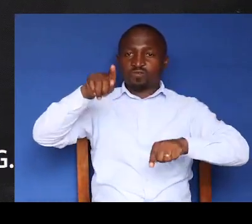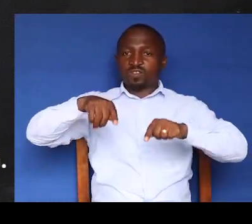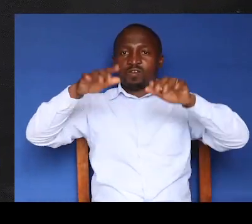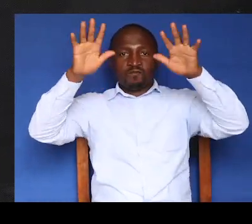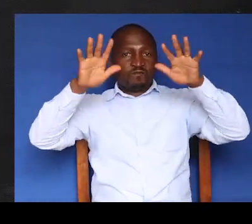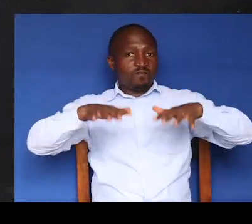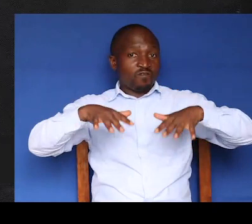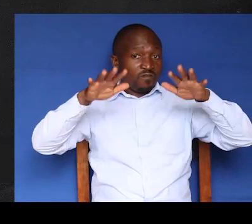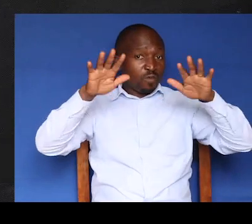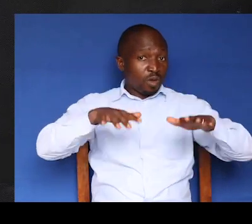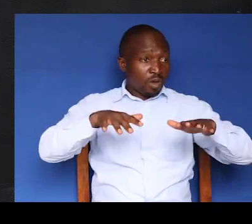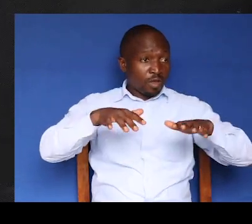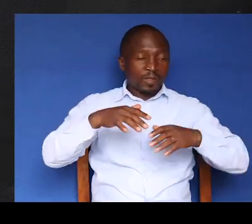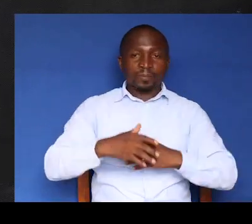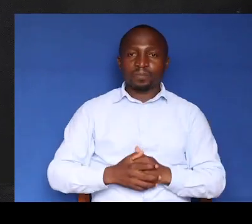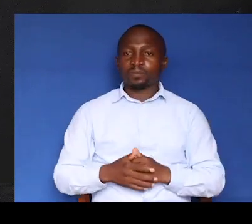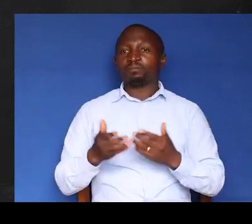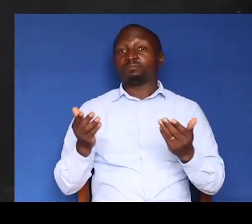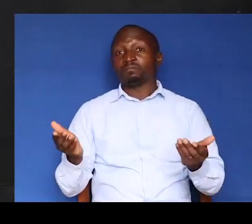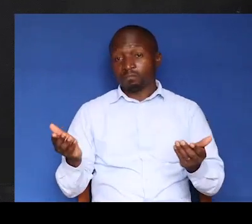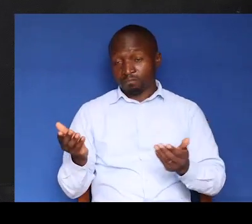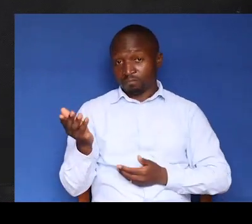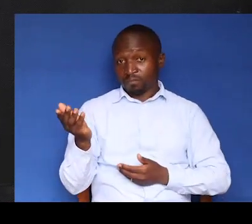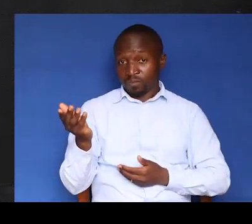Remarkable variation of rainfall makes